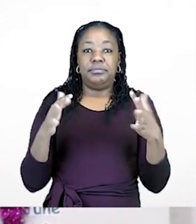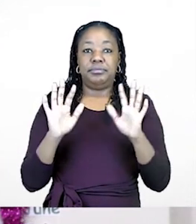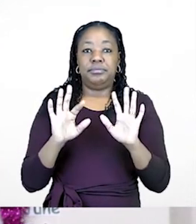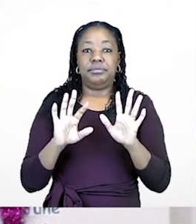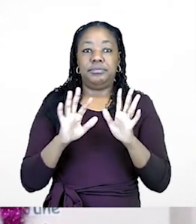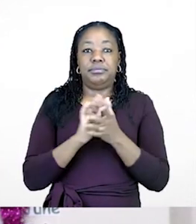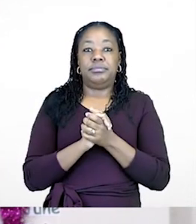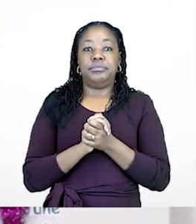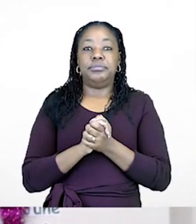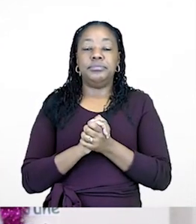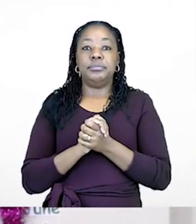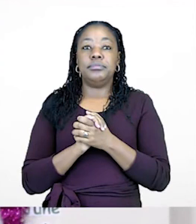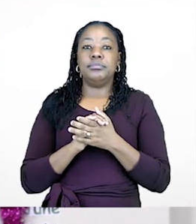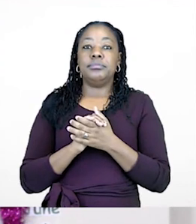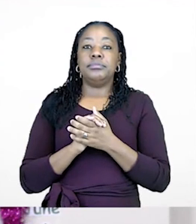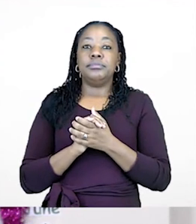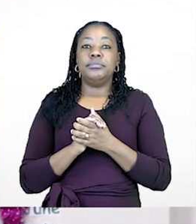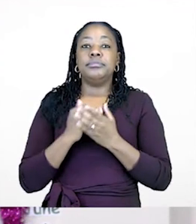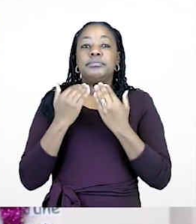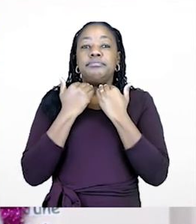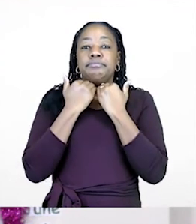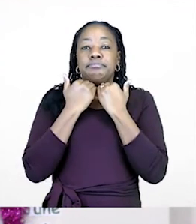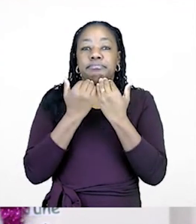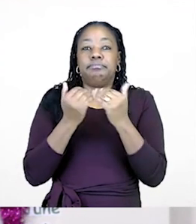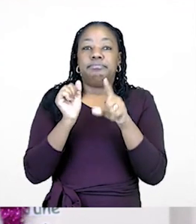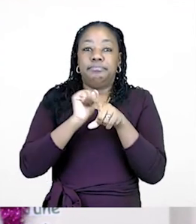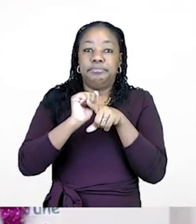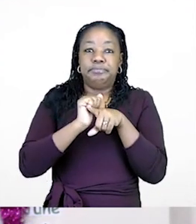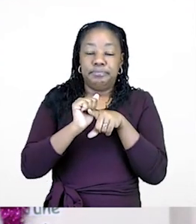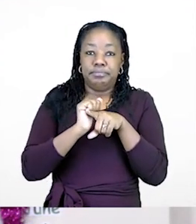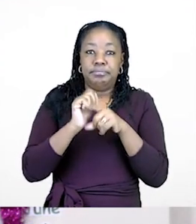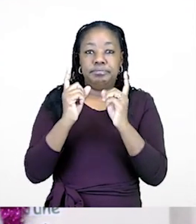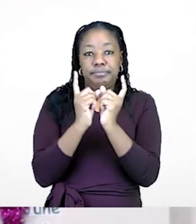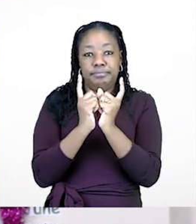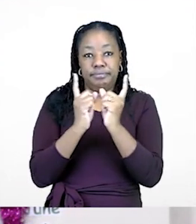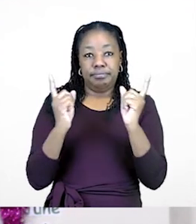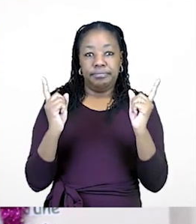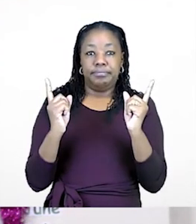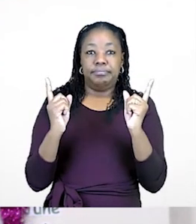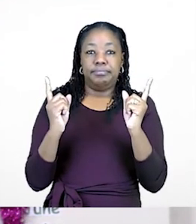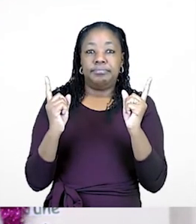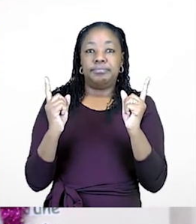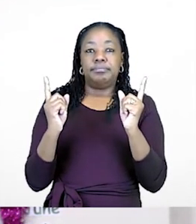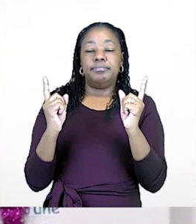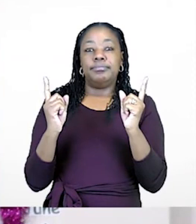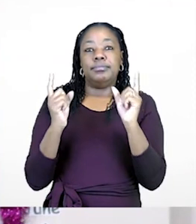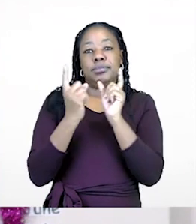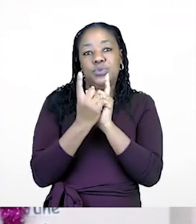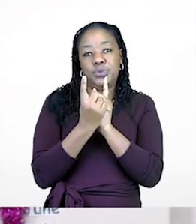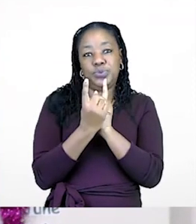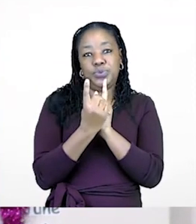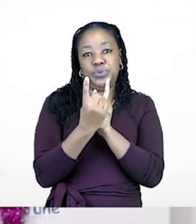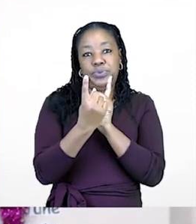else. Also, you must practice very good social distancing by checking with your hands on each